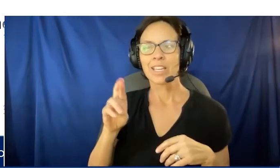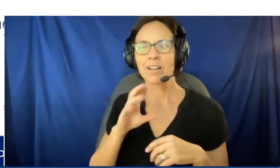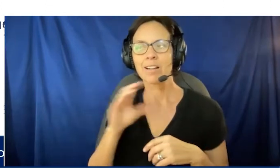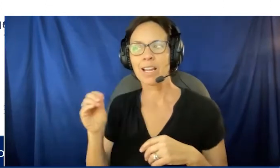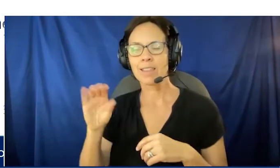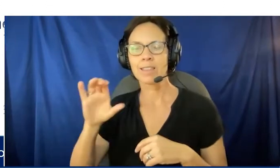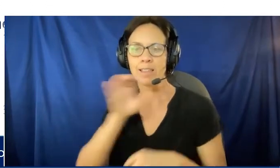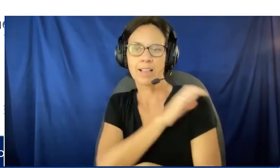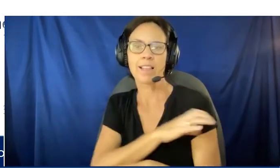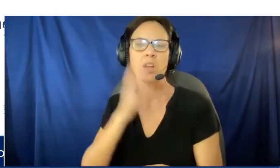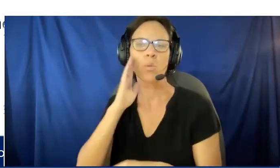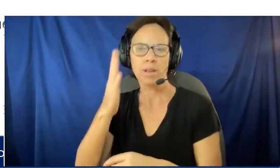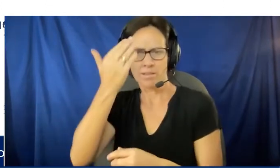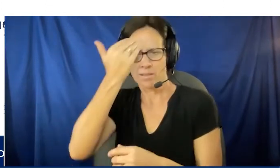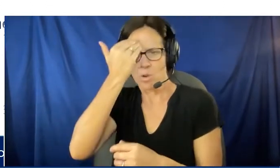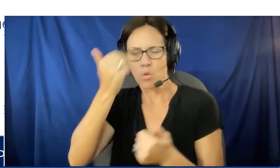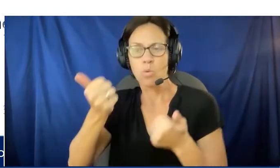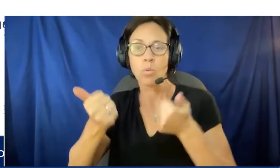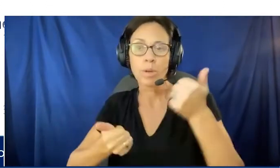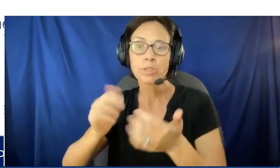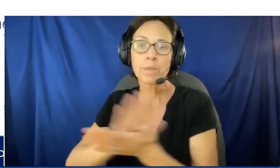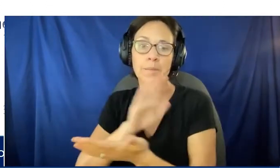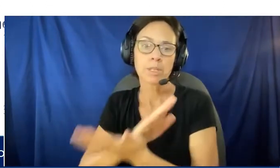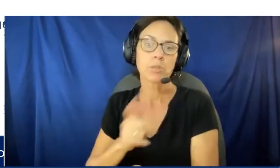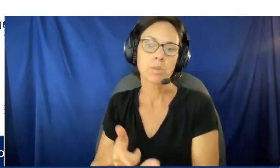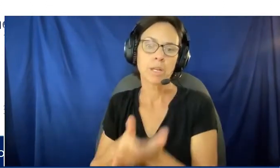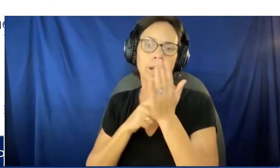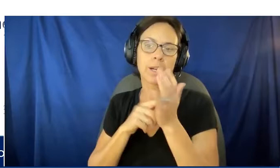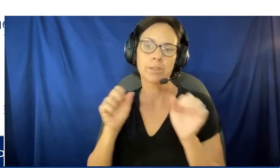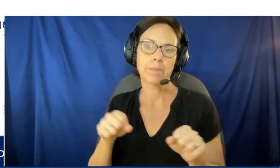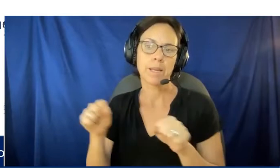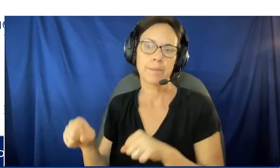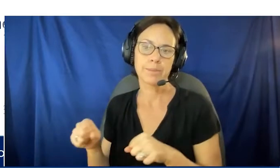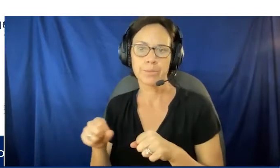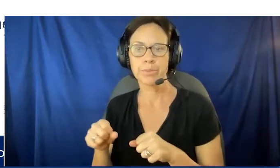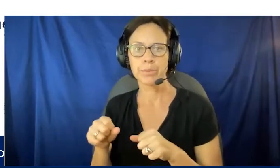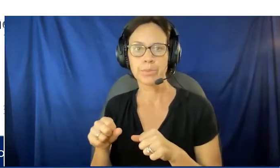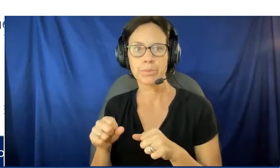of documentation you would need to be able to